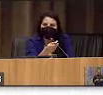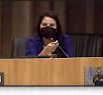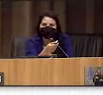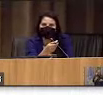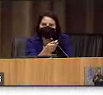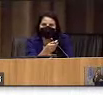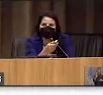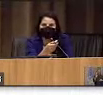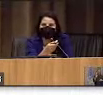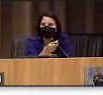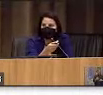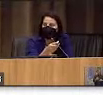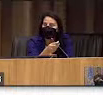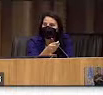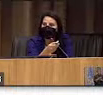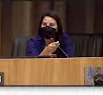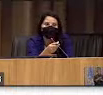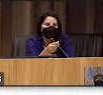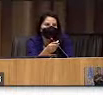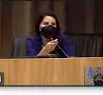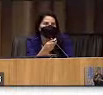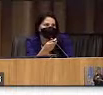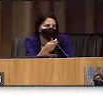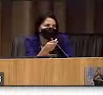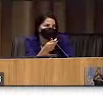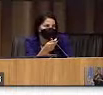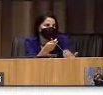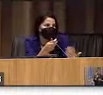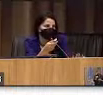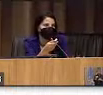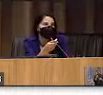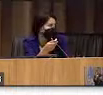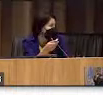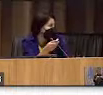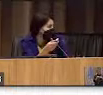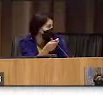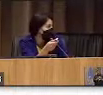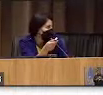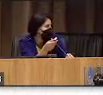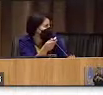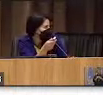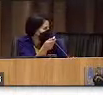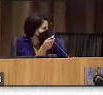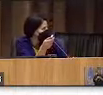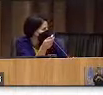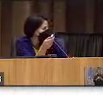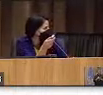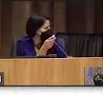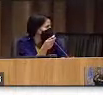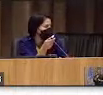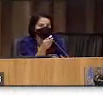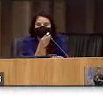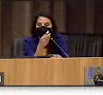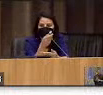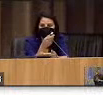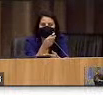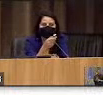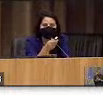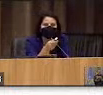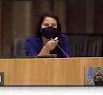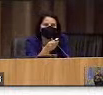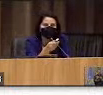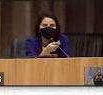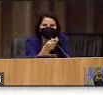because they don't differentiate the conditions among people. So if the files are blank,